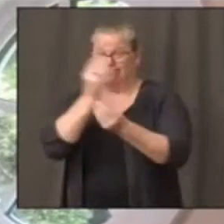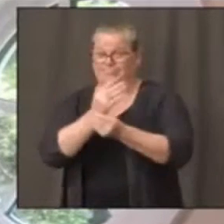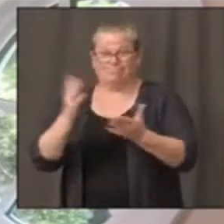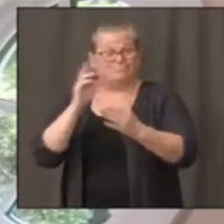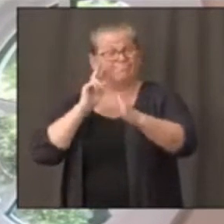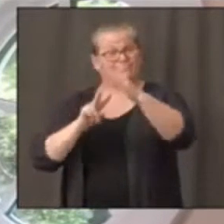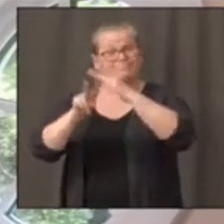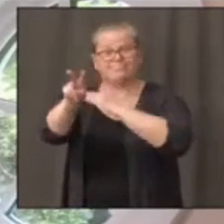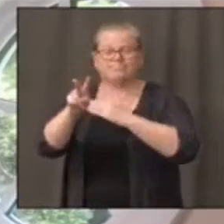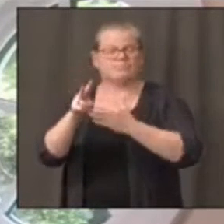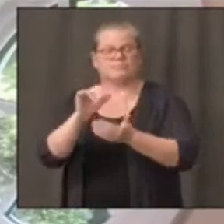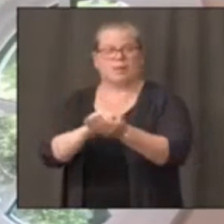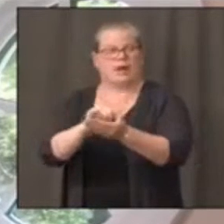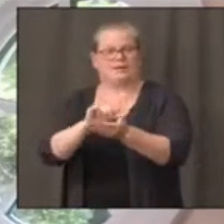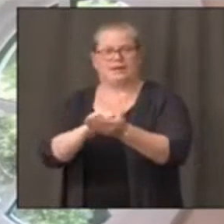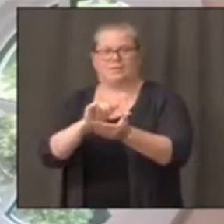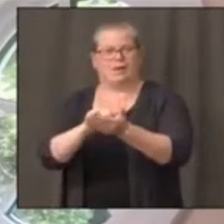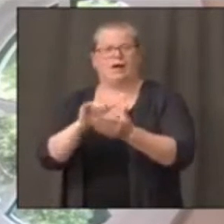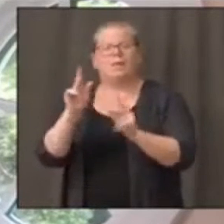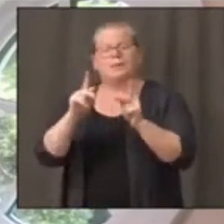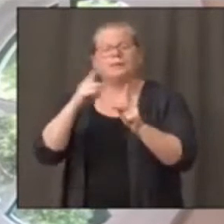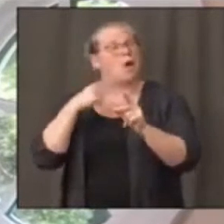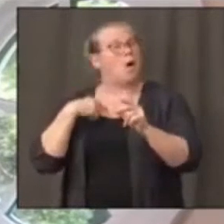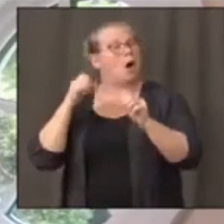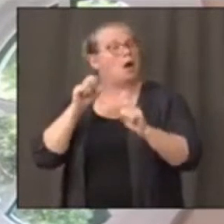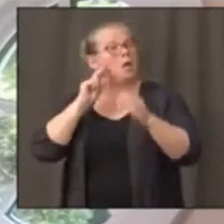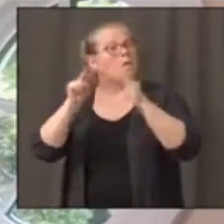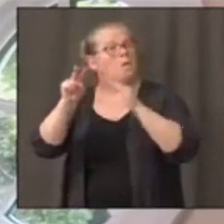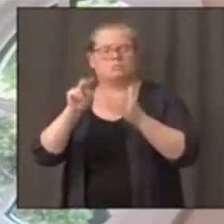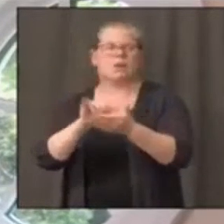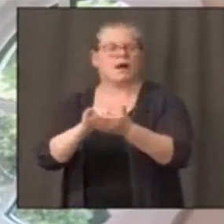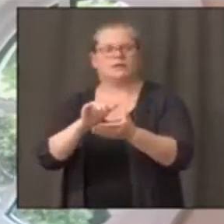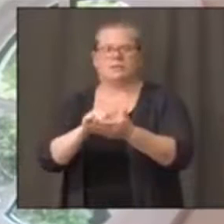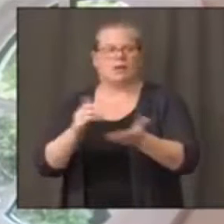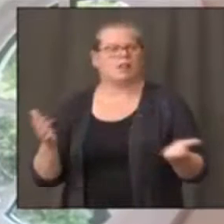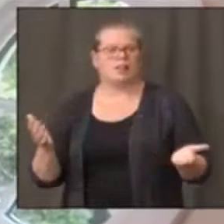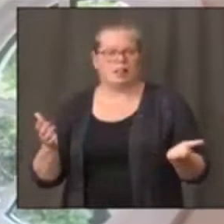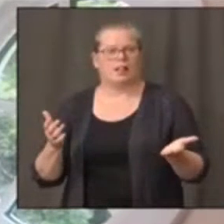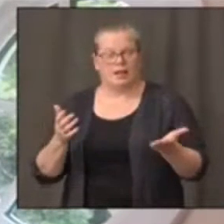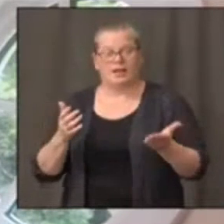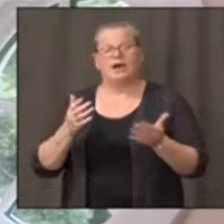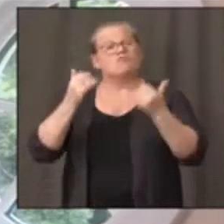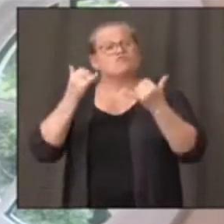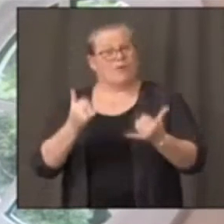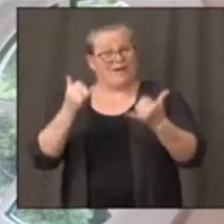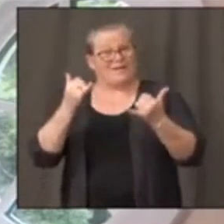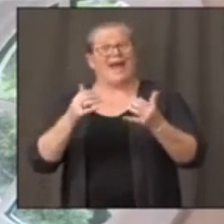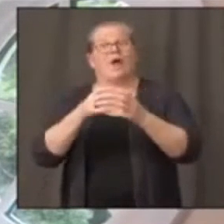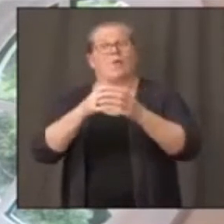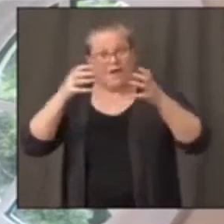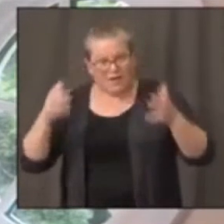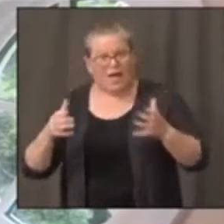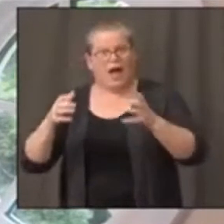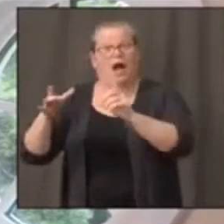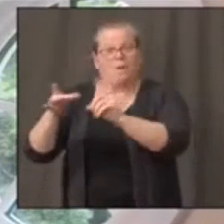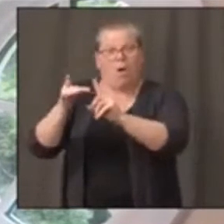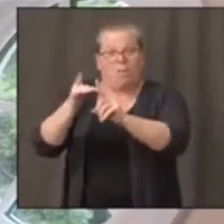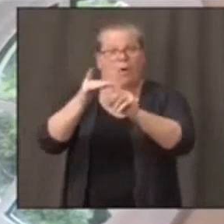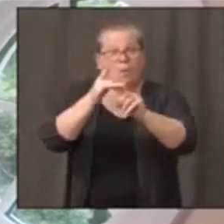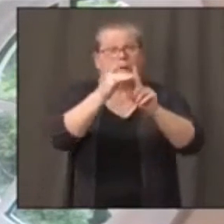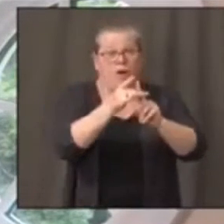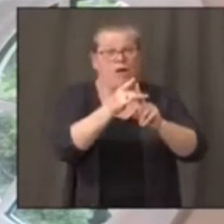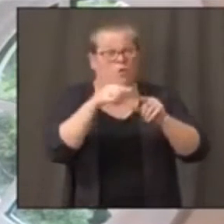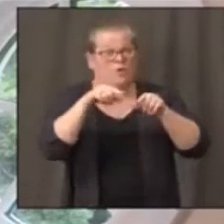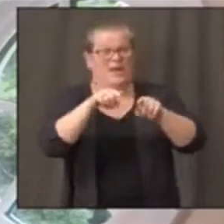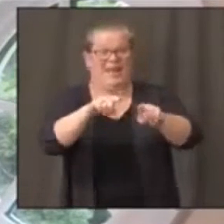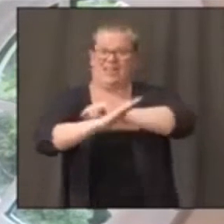a risk that we're going to have a confluent epidemic across the United States because we have a lot of infection. We're taking an awful lot of infection into the fall, and it's going to collide